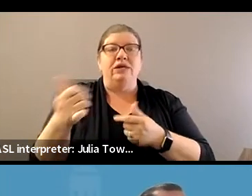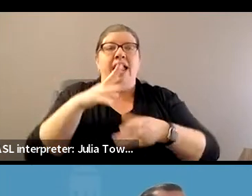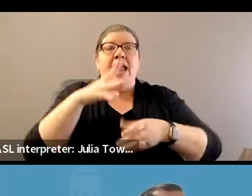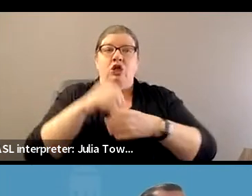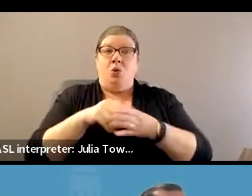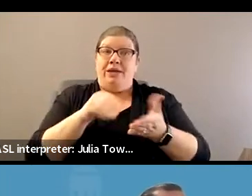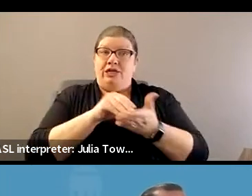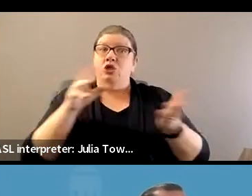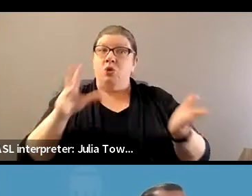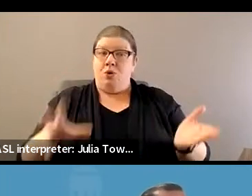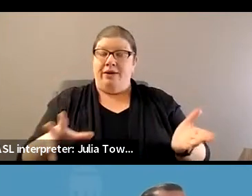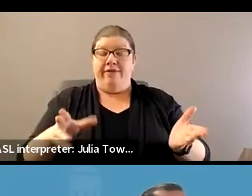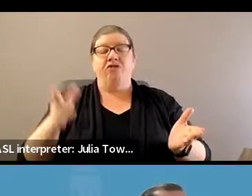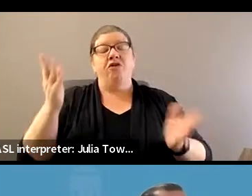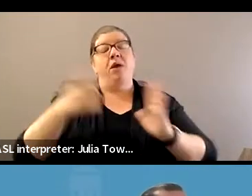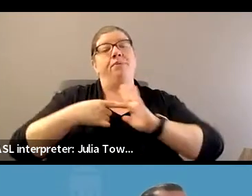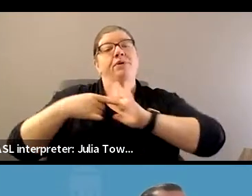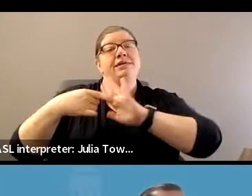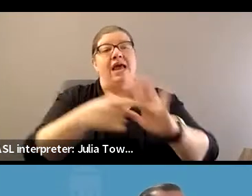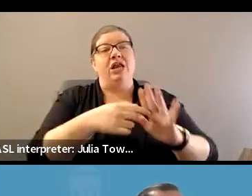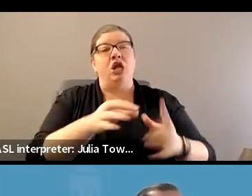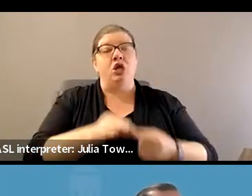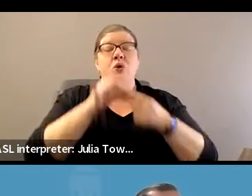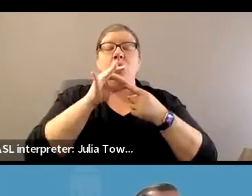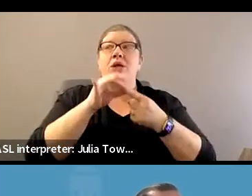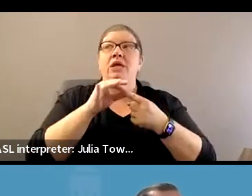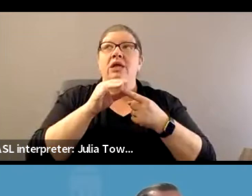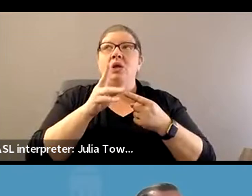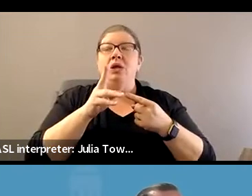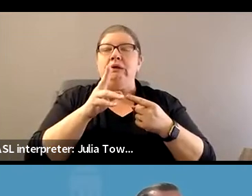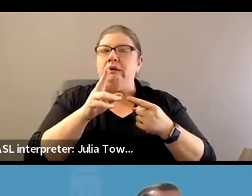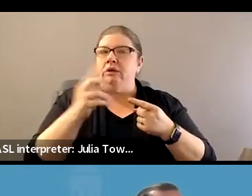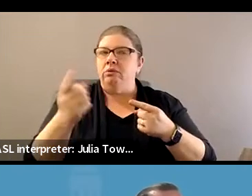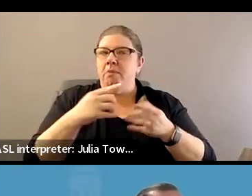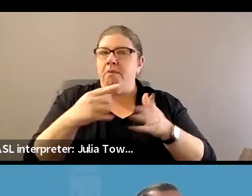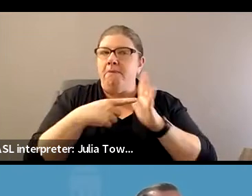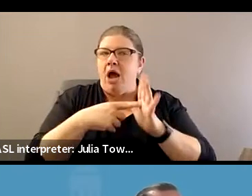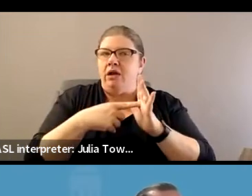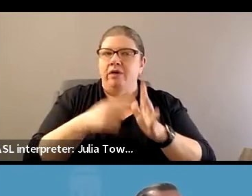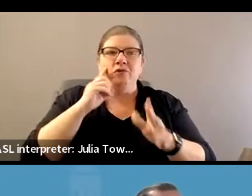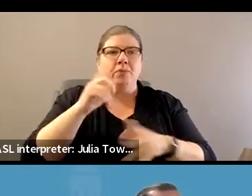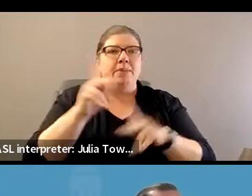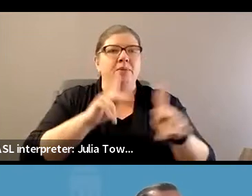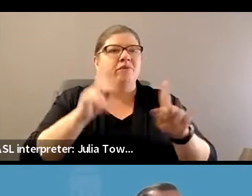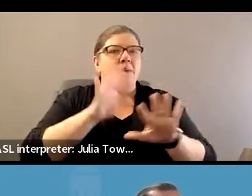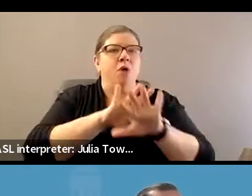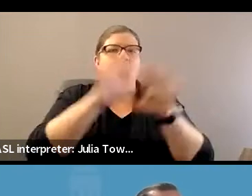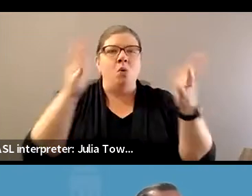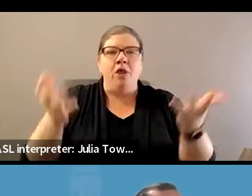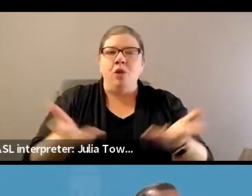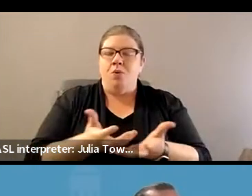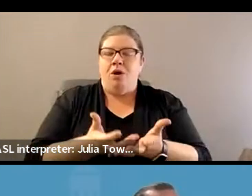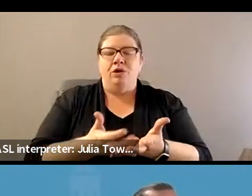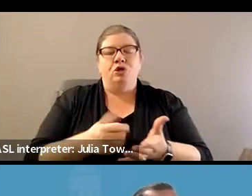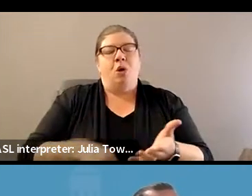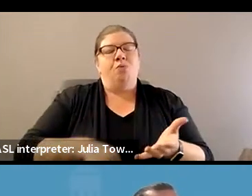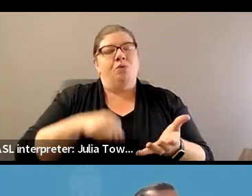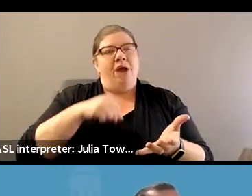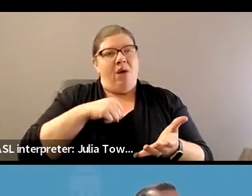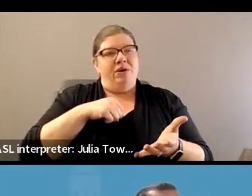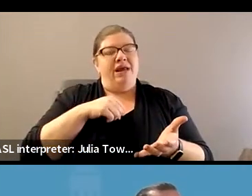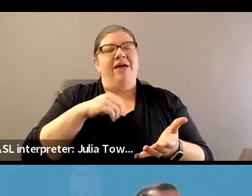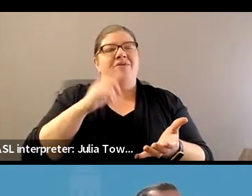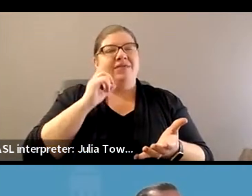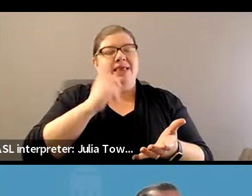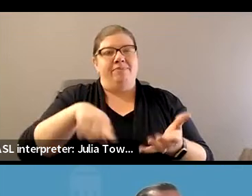including students, presented the unique and engaging model to people from around the world. And we're so proud of DPEA for making a model